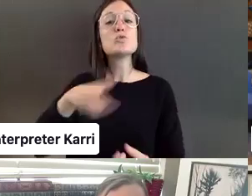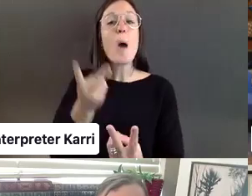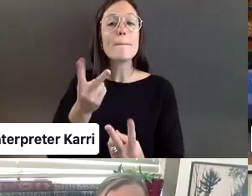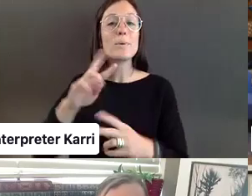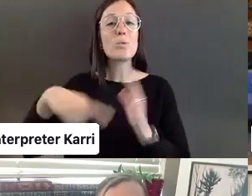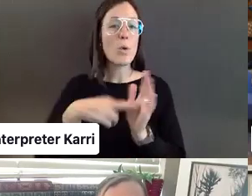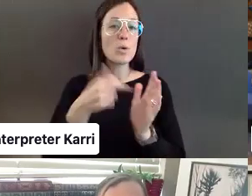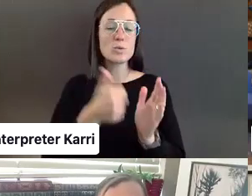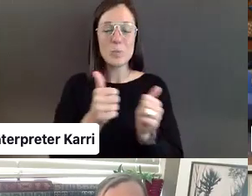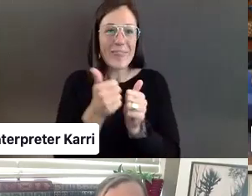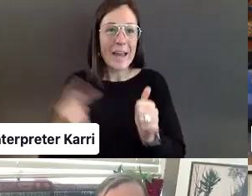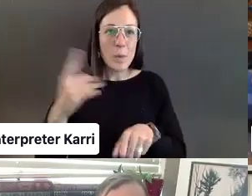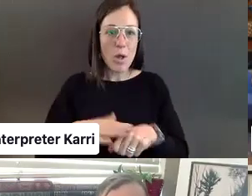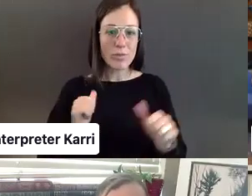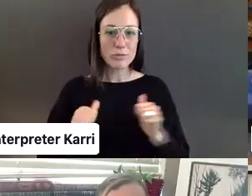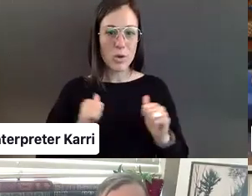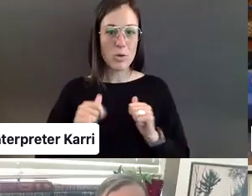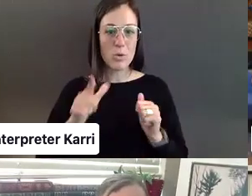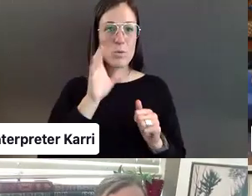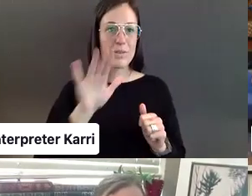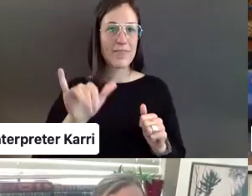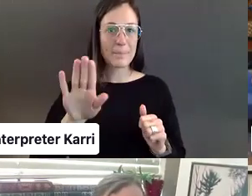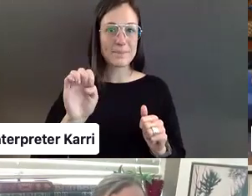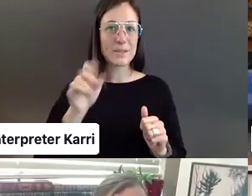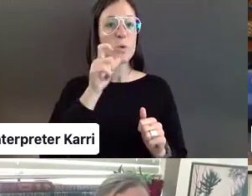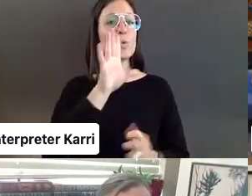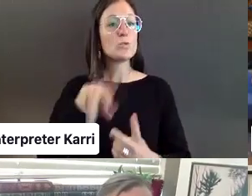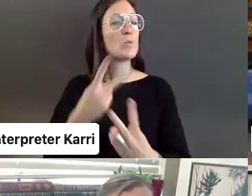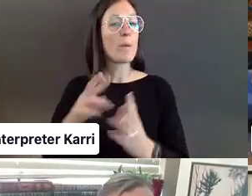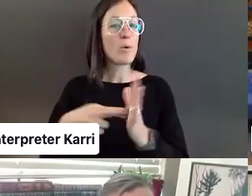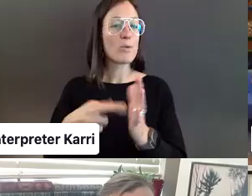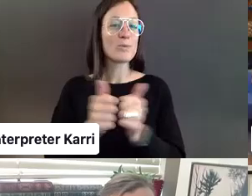show, who would that be? Who would you swap with and why?